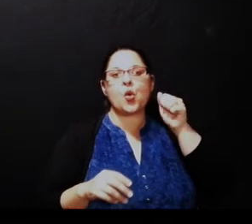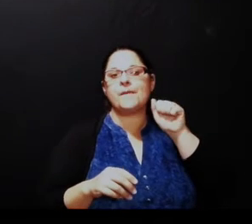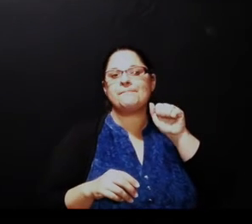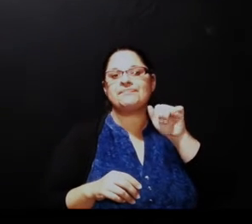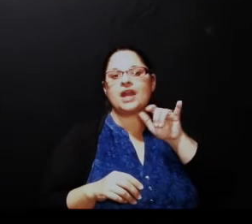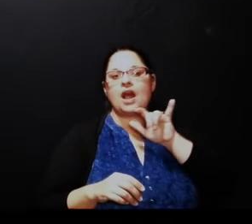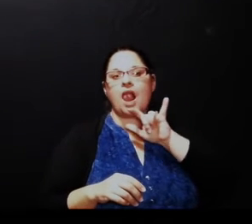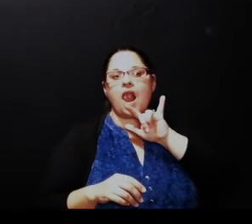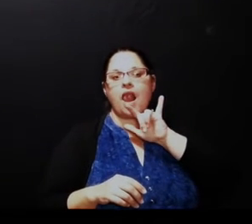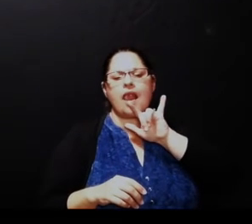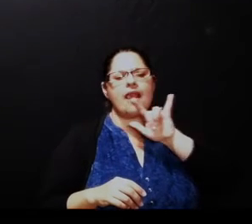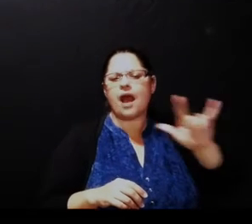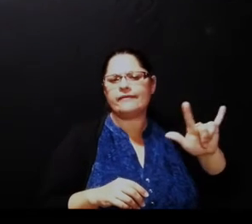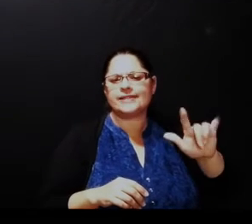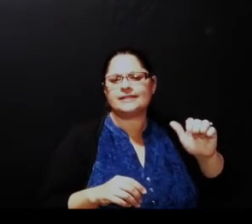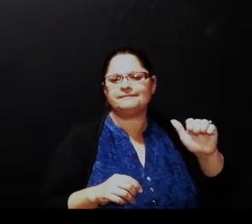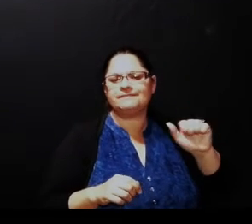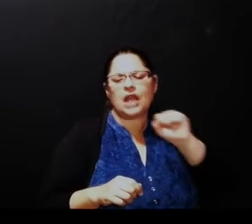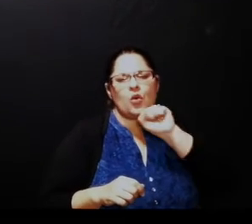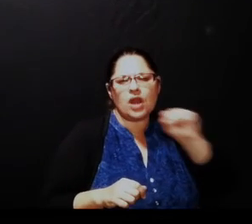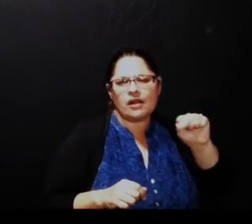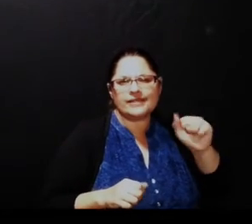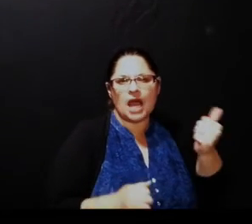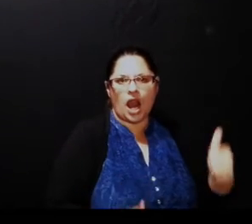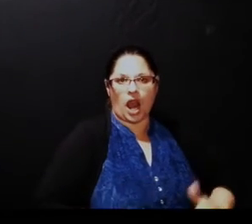life shall lose it.